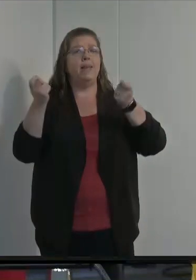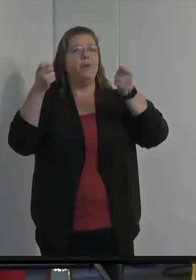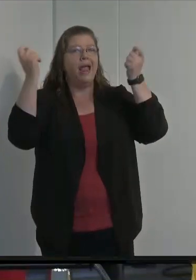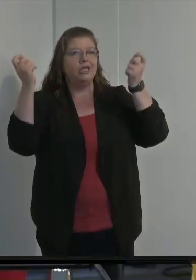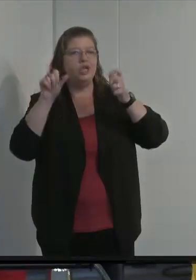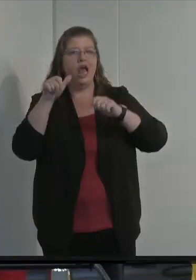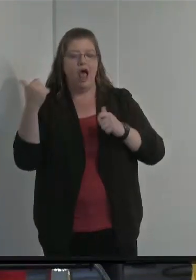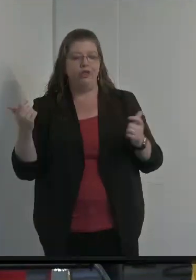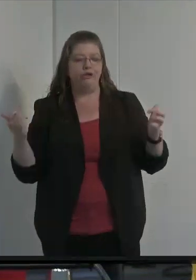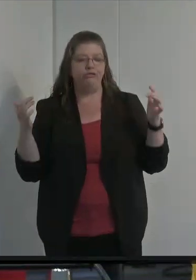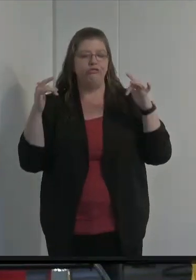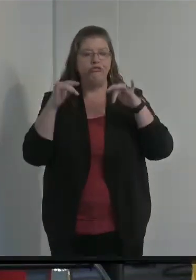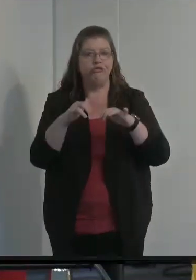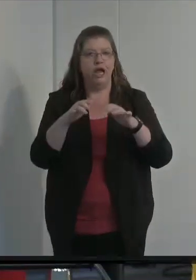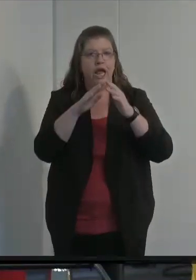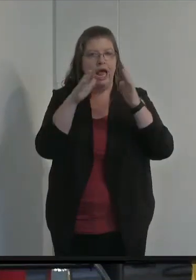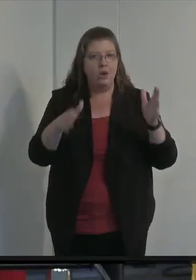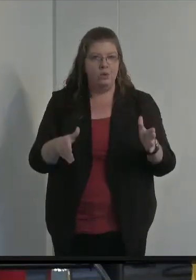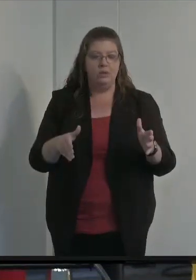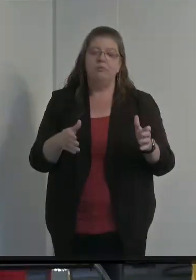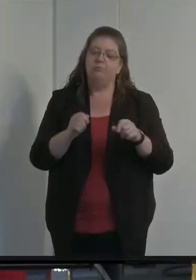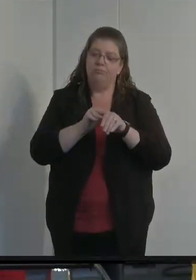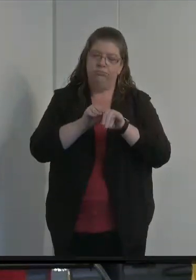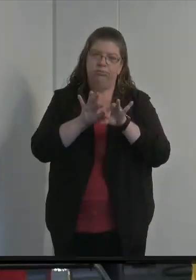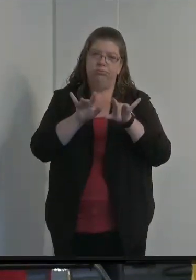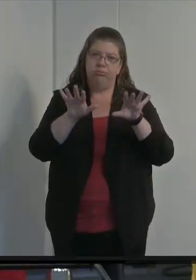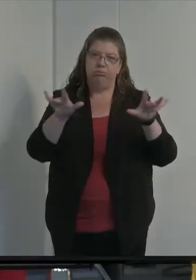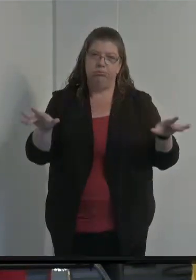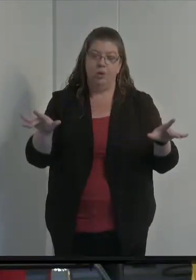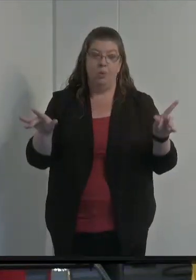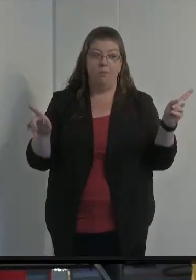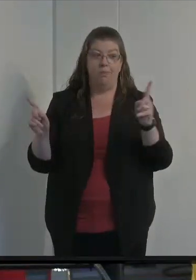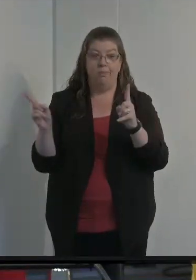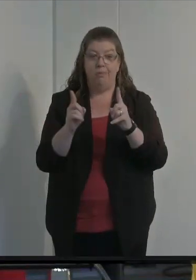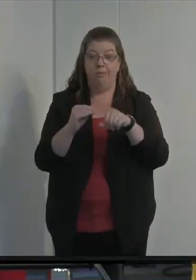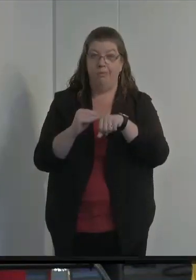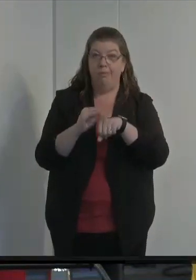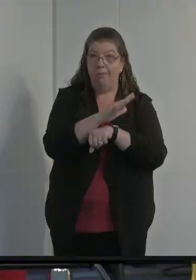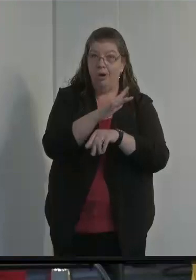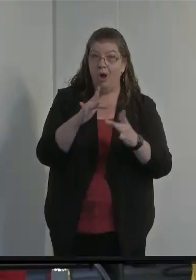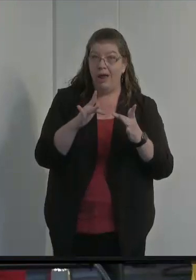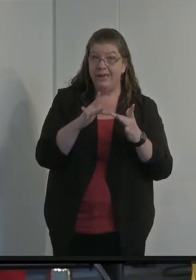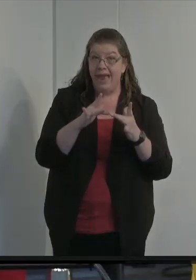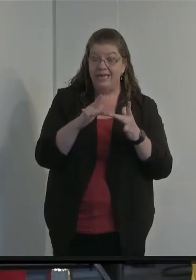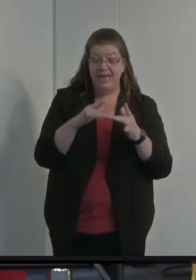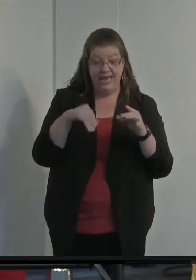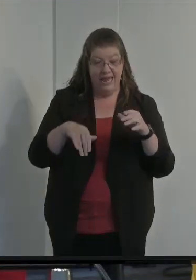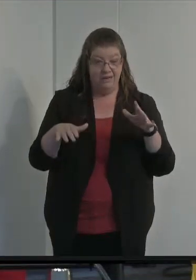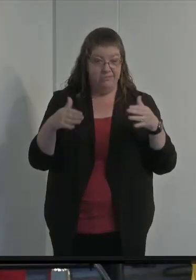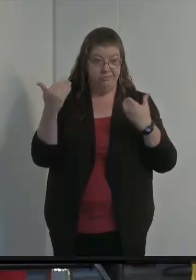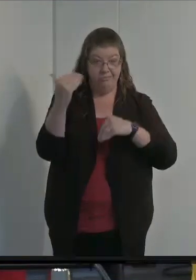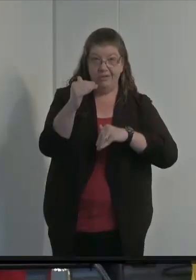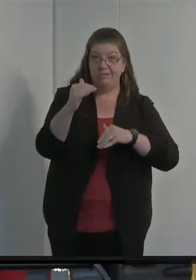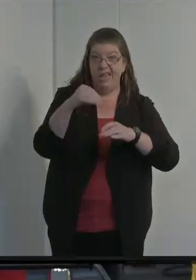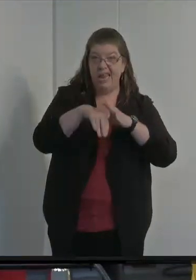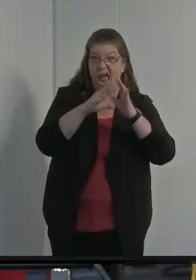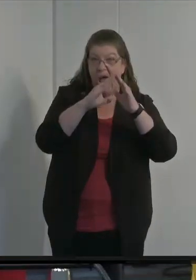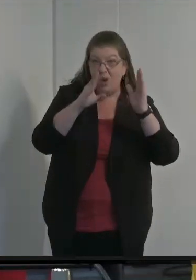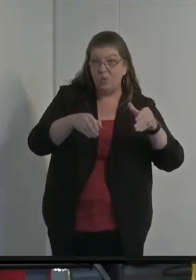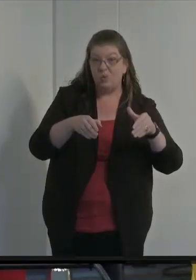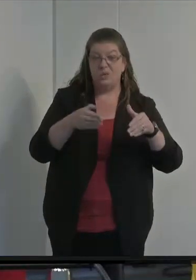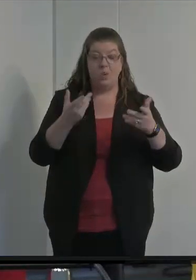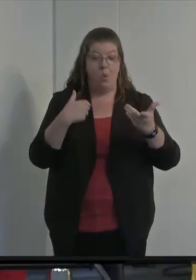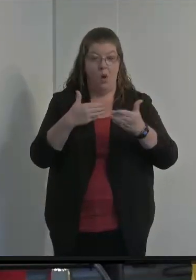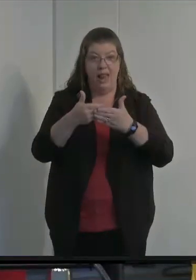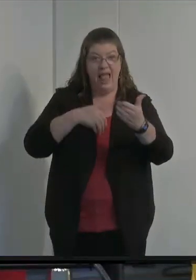other gatherings. And when person-to-person contact occurs in a confined space, which means being